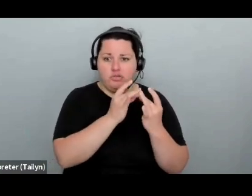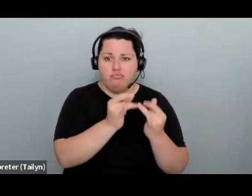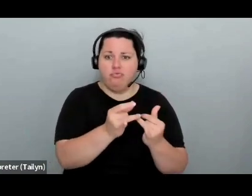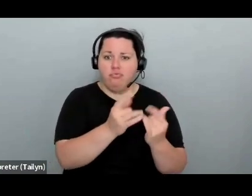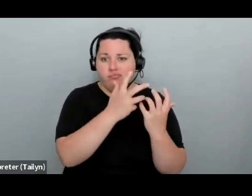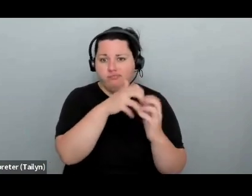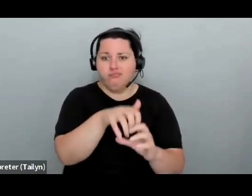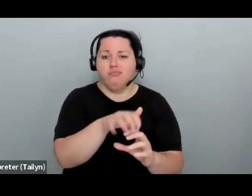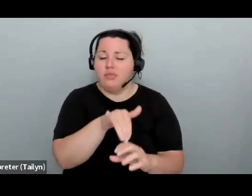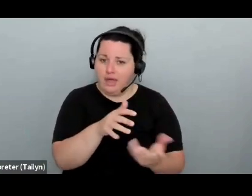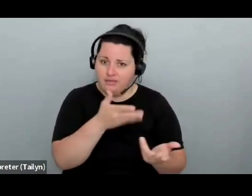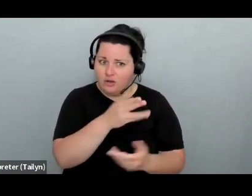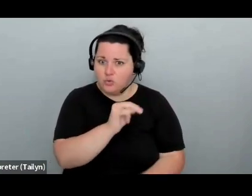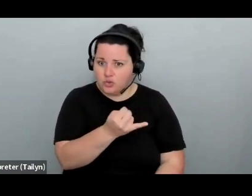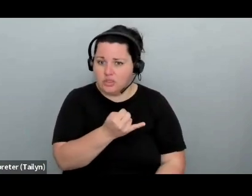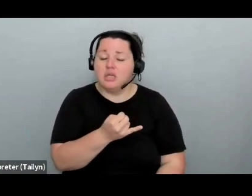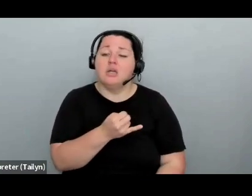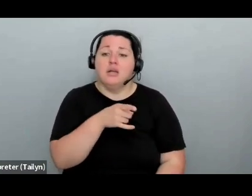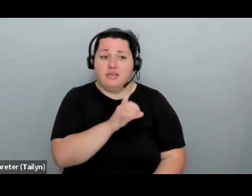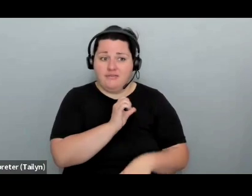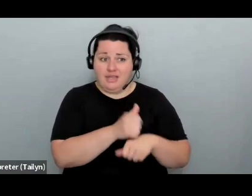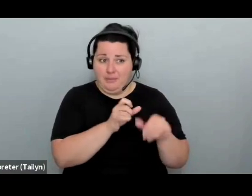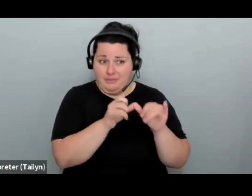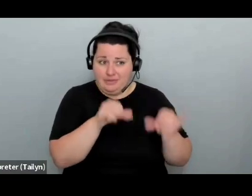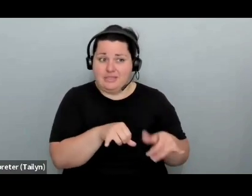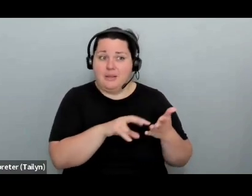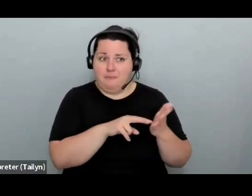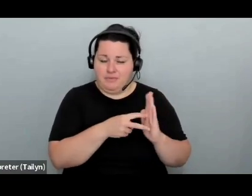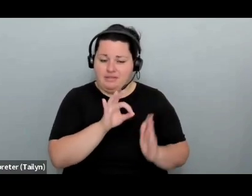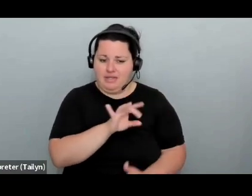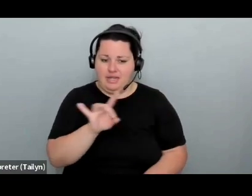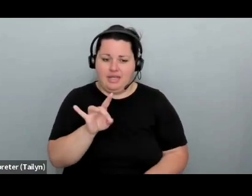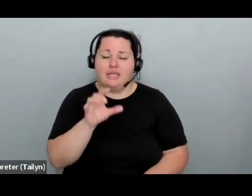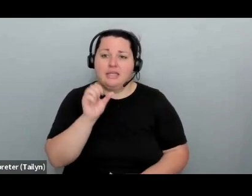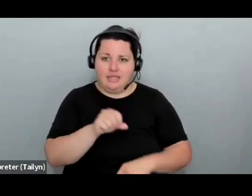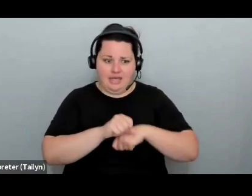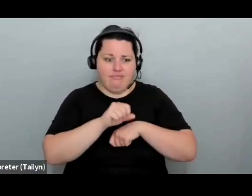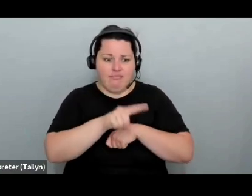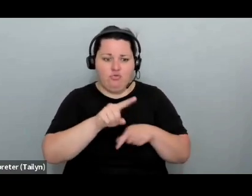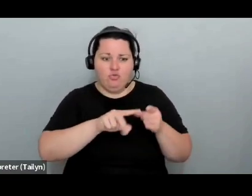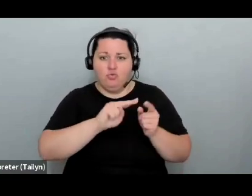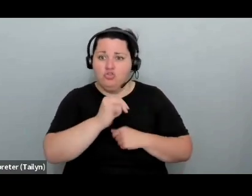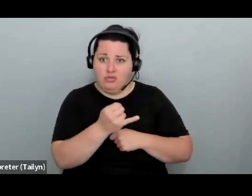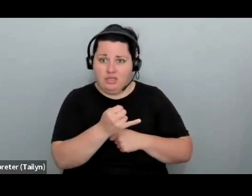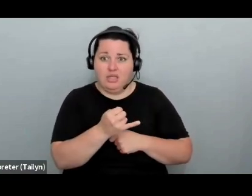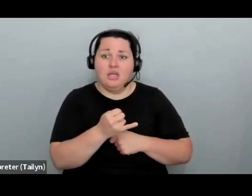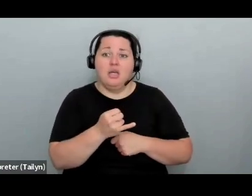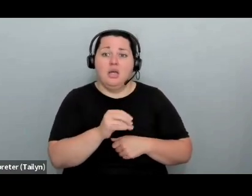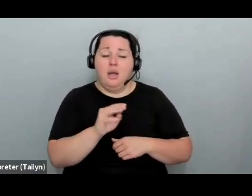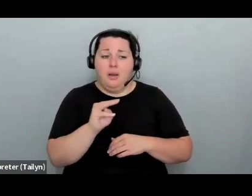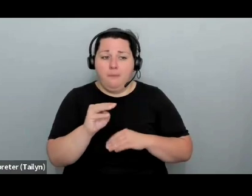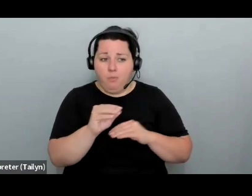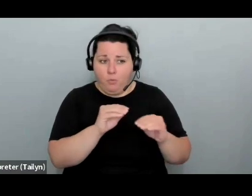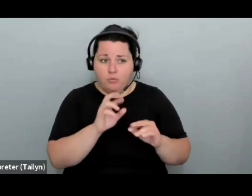dispatch within Jersey. They've created a system that allows 988 to dispatch to the Jersey mobile response and